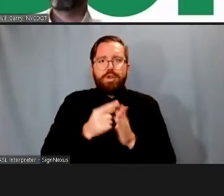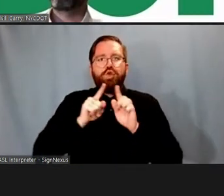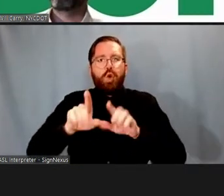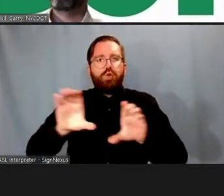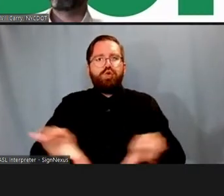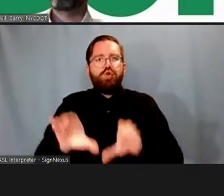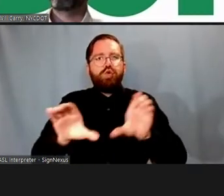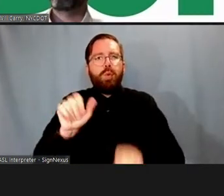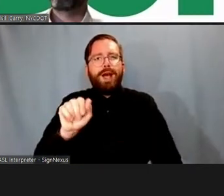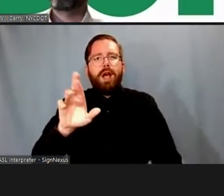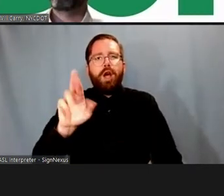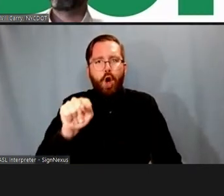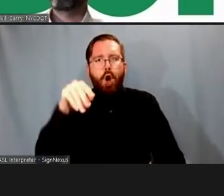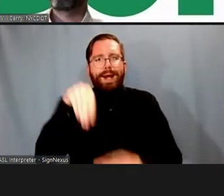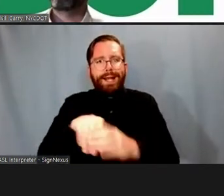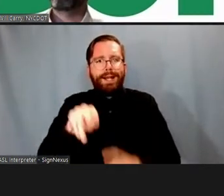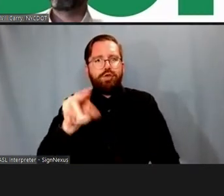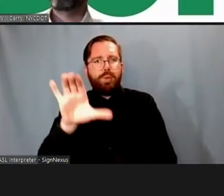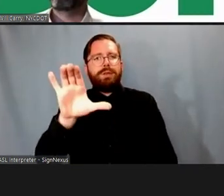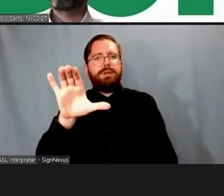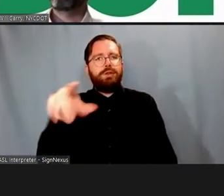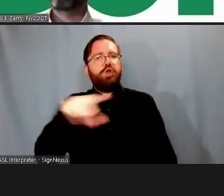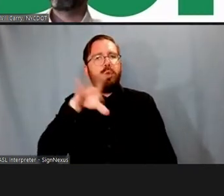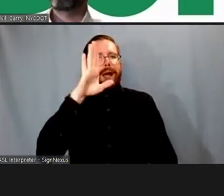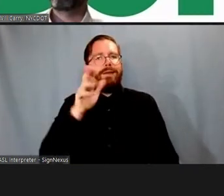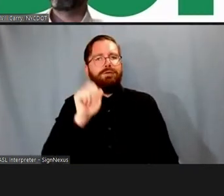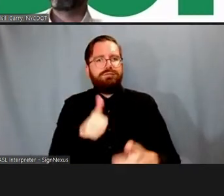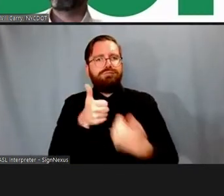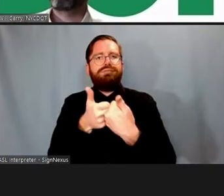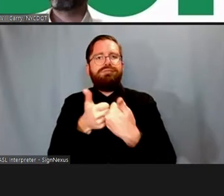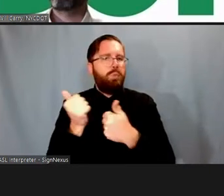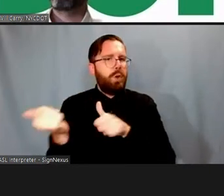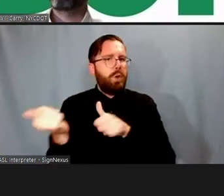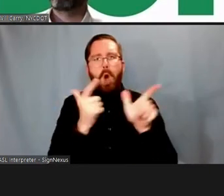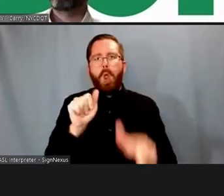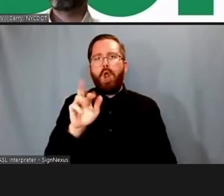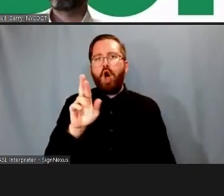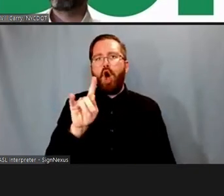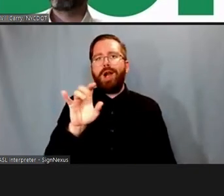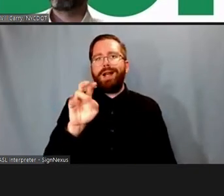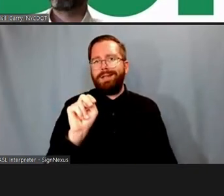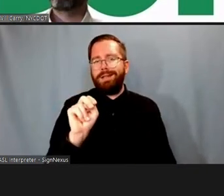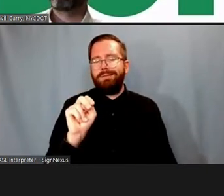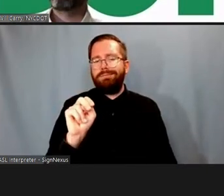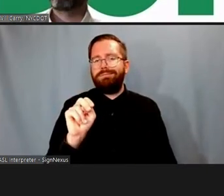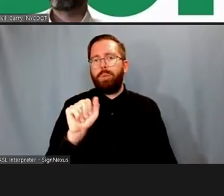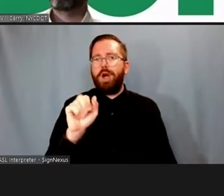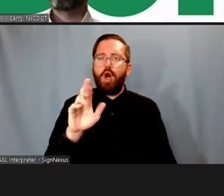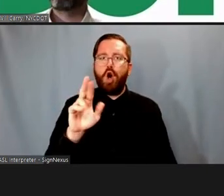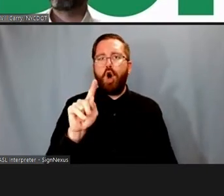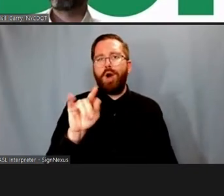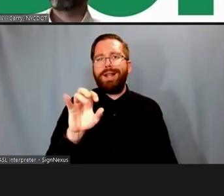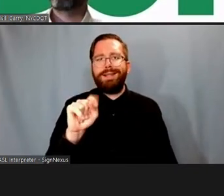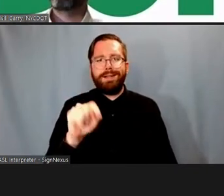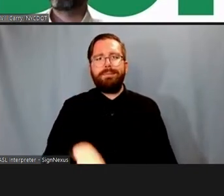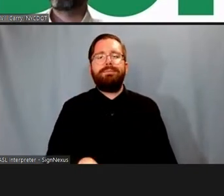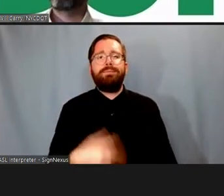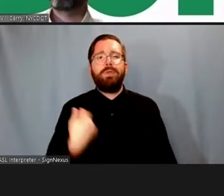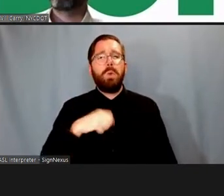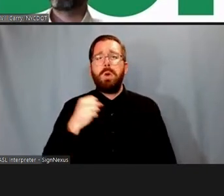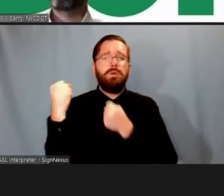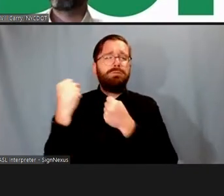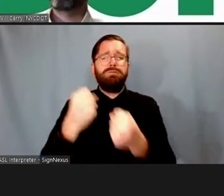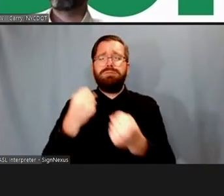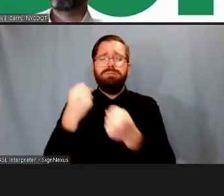contend with every single artist and we love doing what we're doing and we commute hundreds of thousands of miles just to come